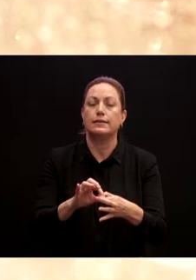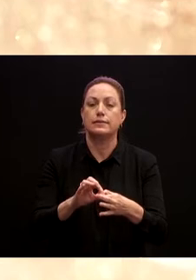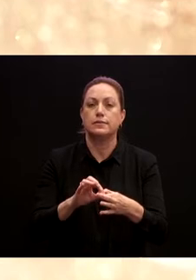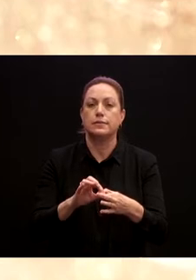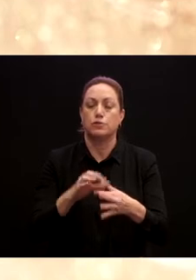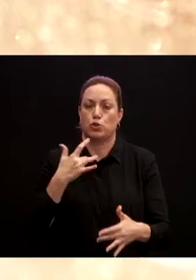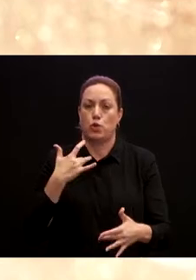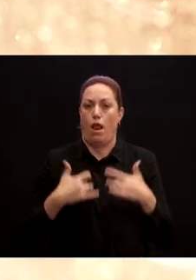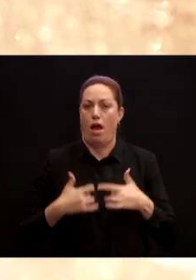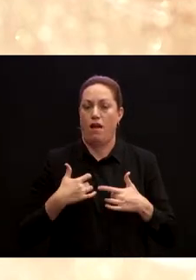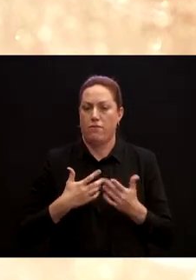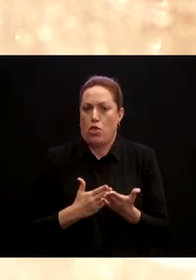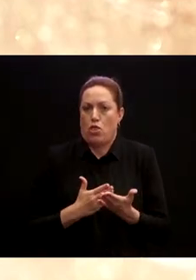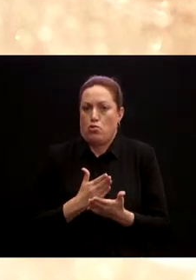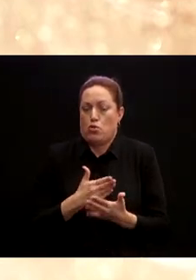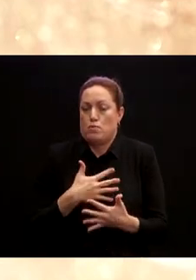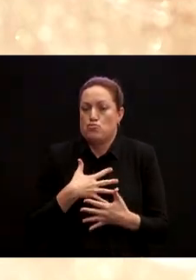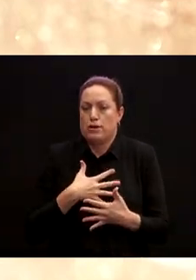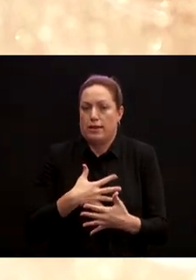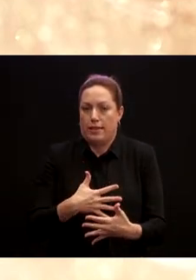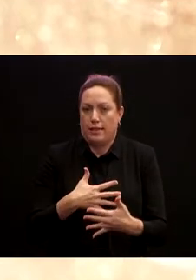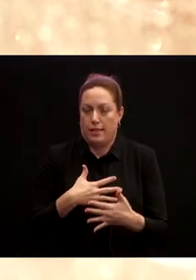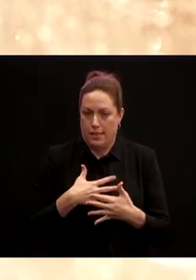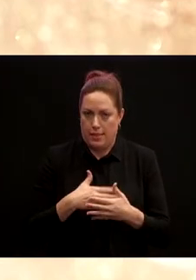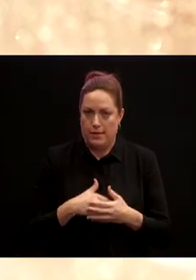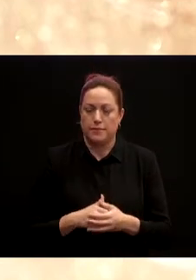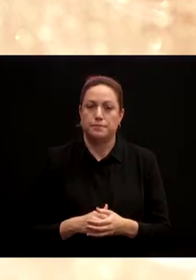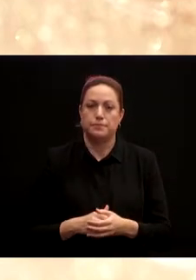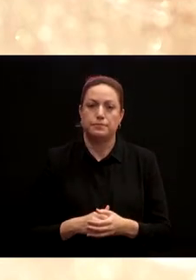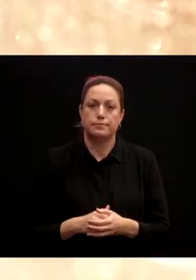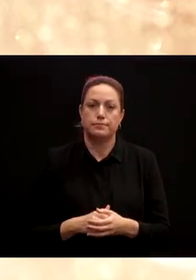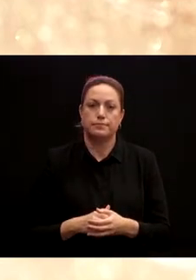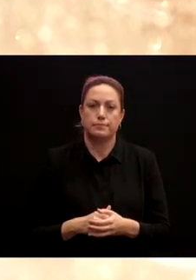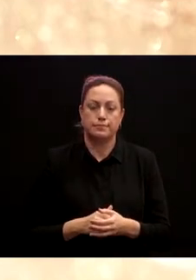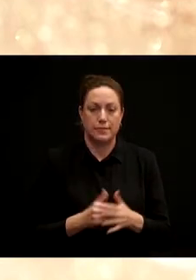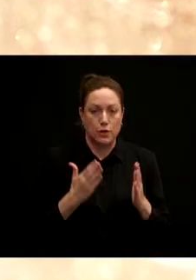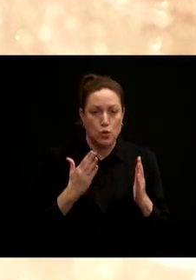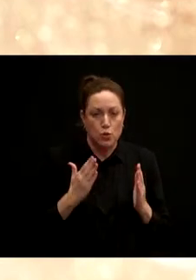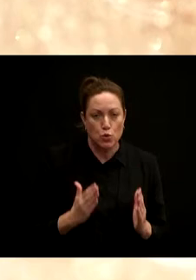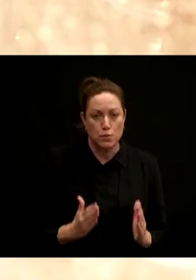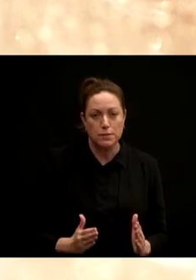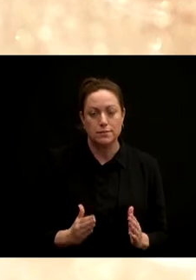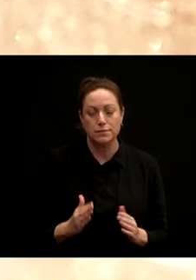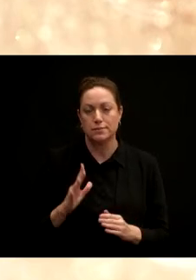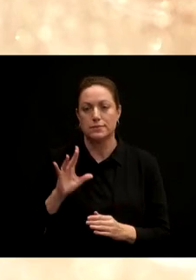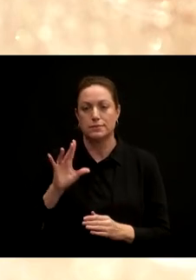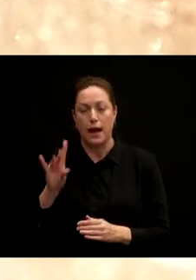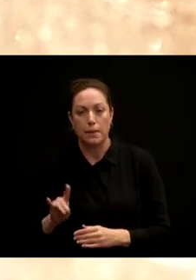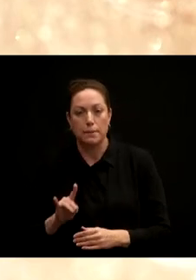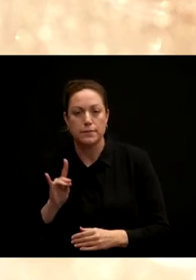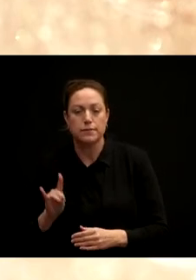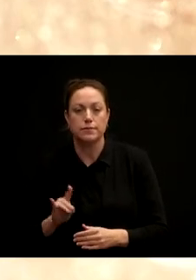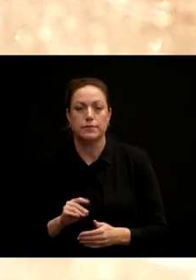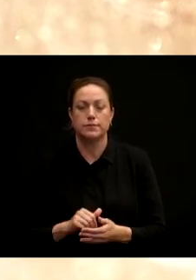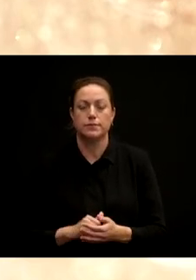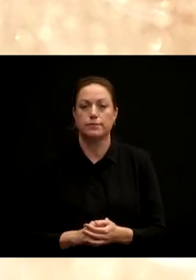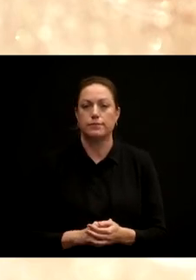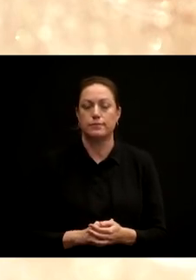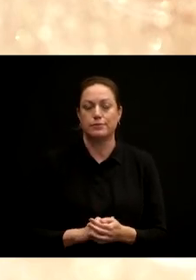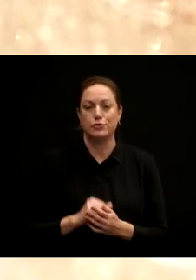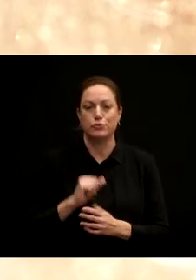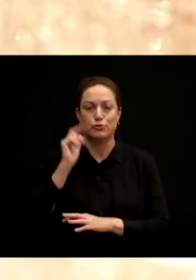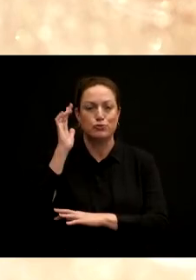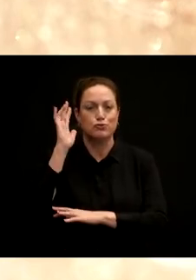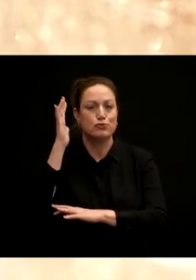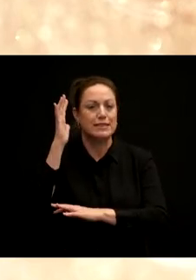life through breath, to humans and animals, as well as to